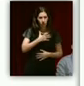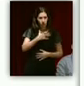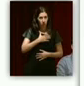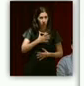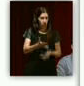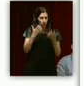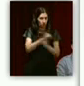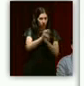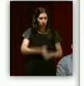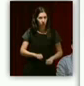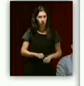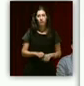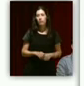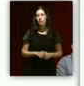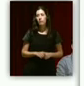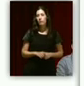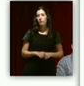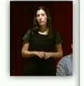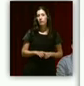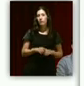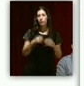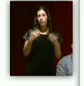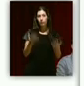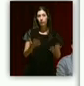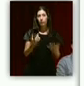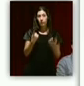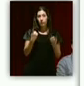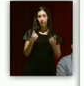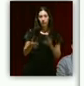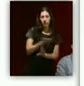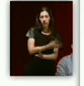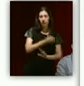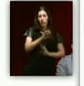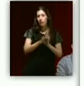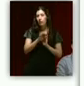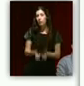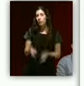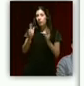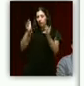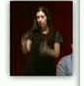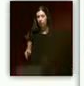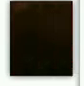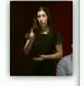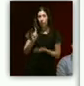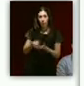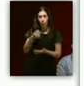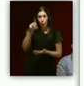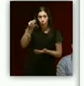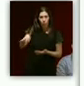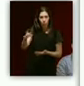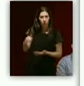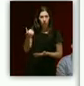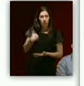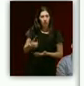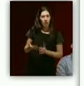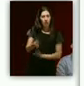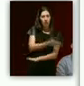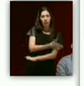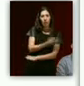at once. I mean, there must be a software allowing the person to just press a